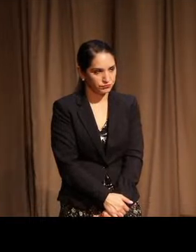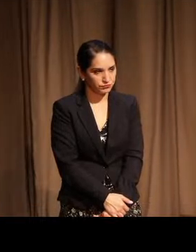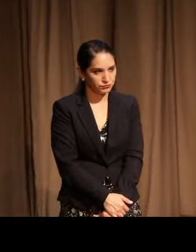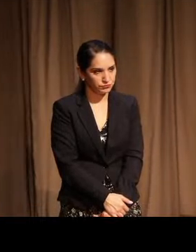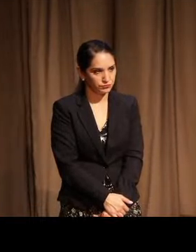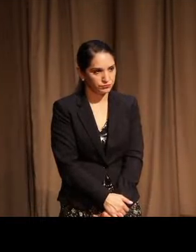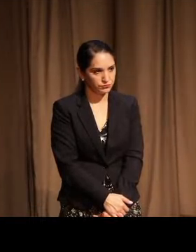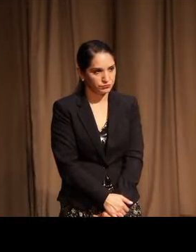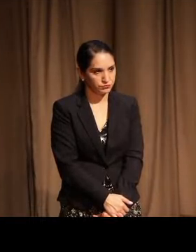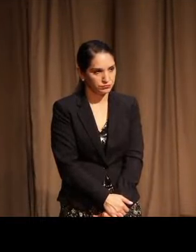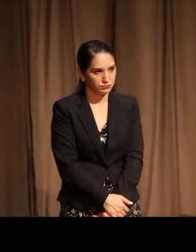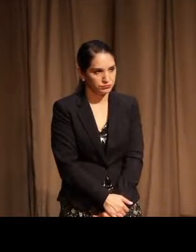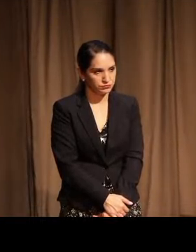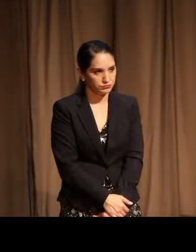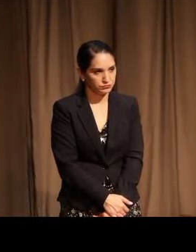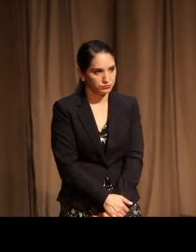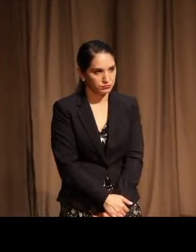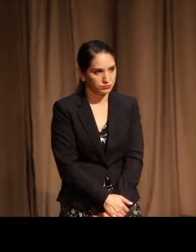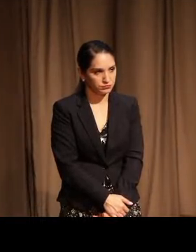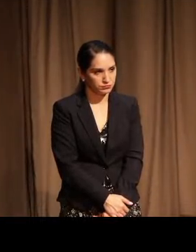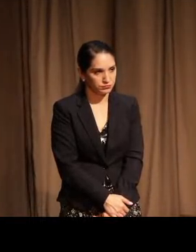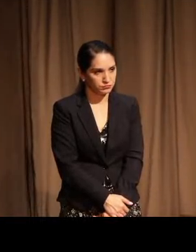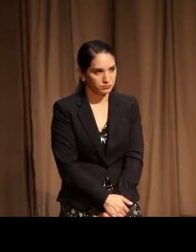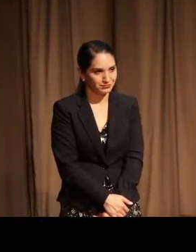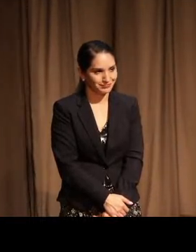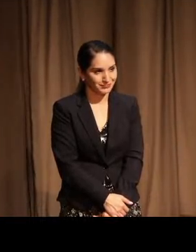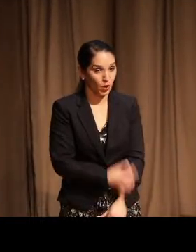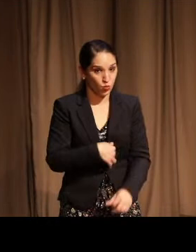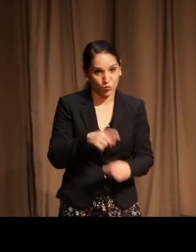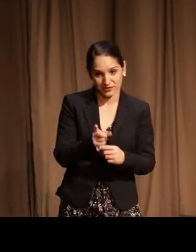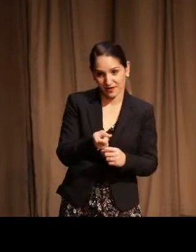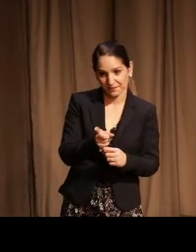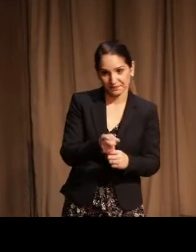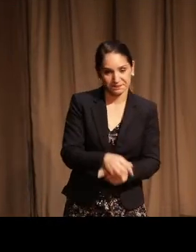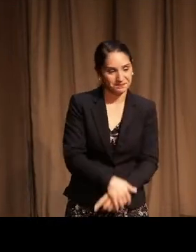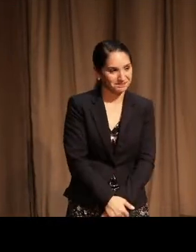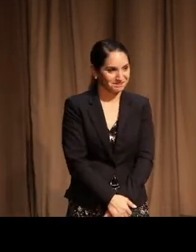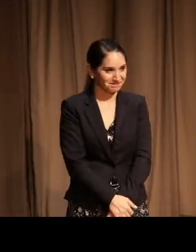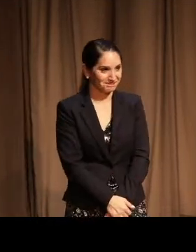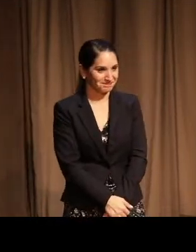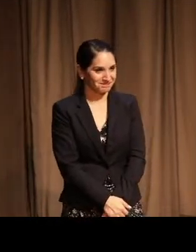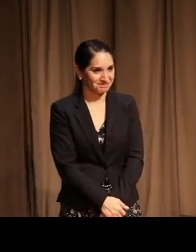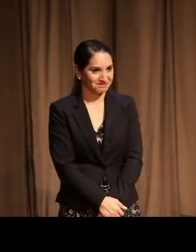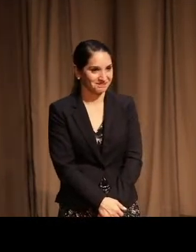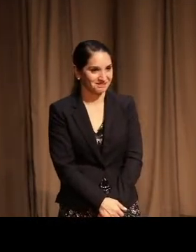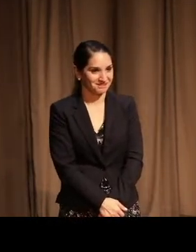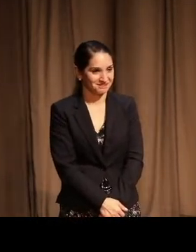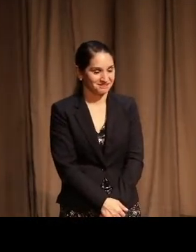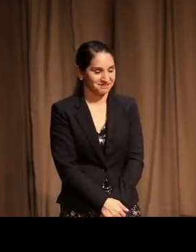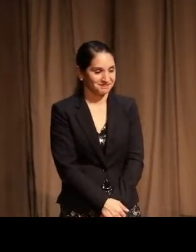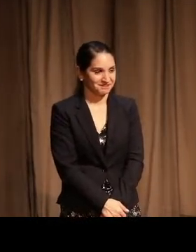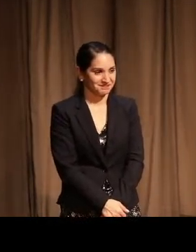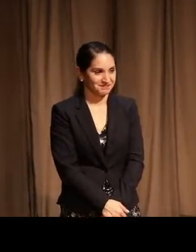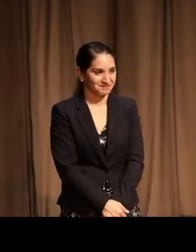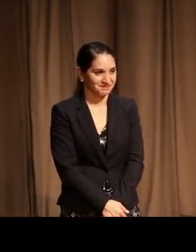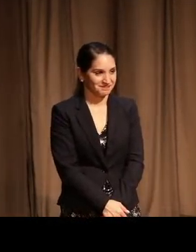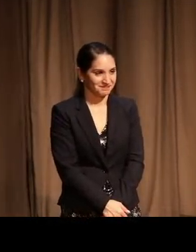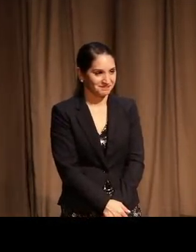das histórias e da figura por ser One sec. por ser nos Estados Unidos. Então, como você